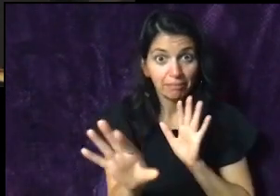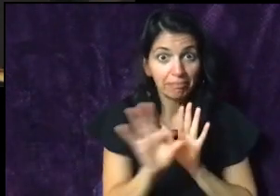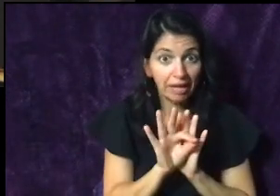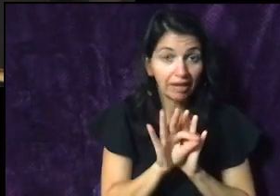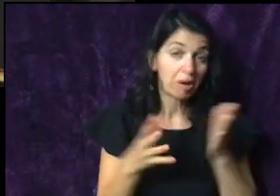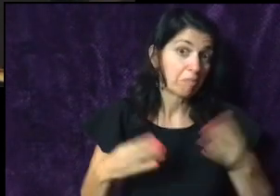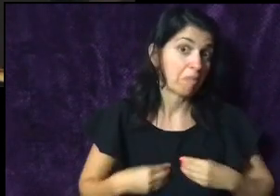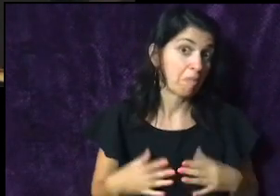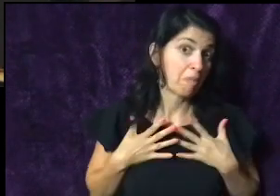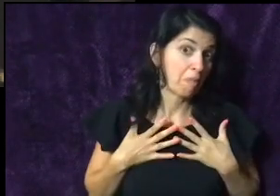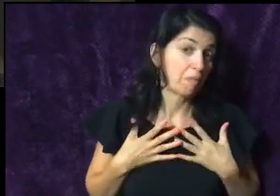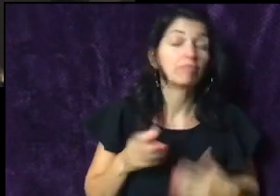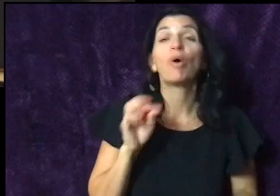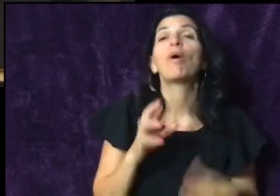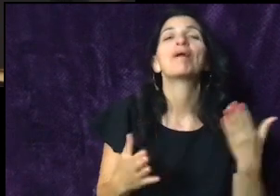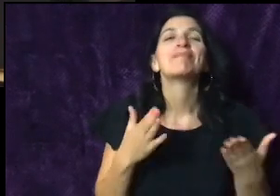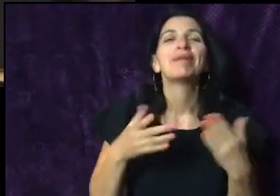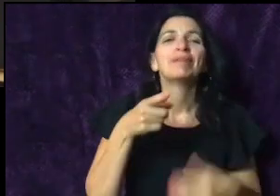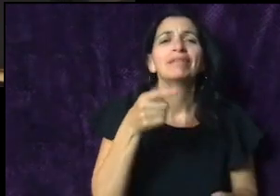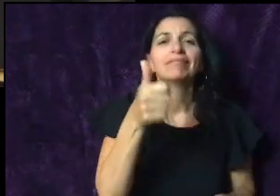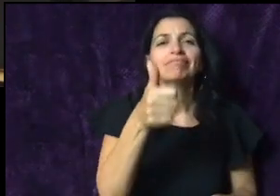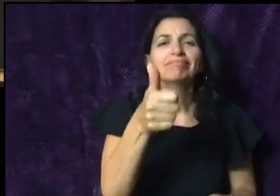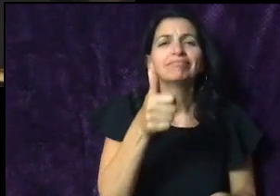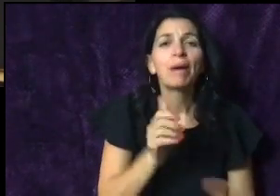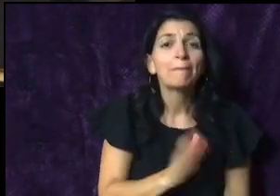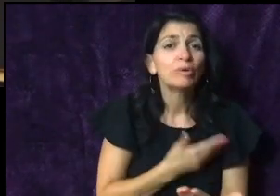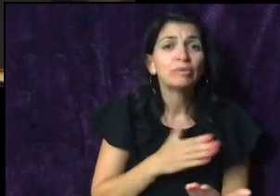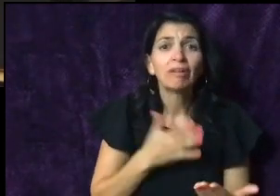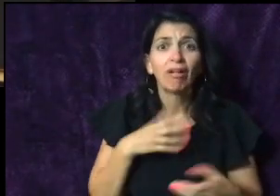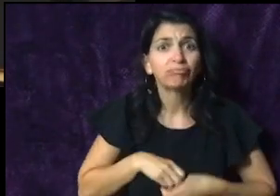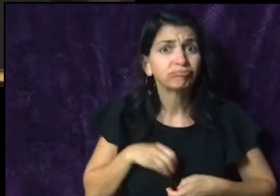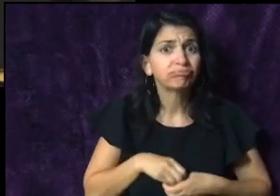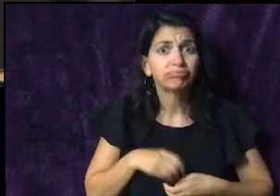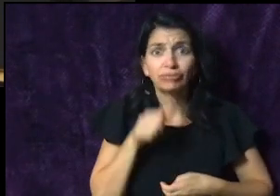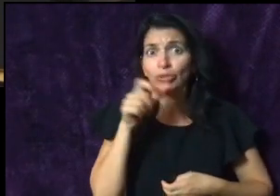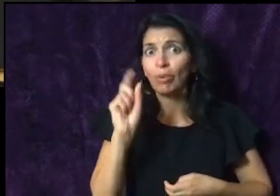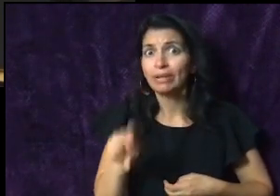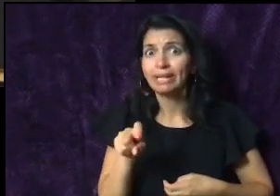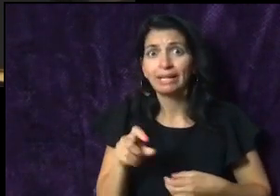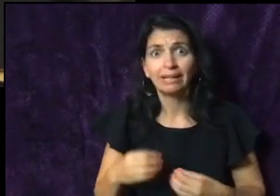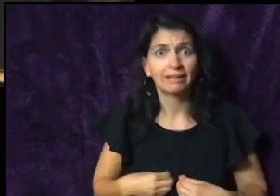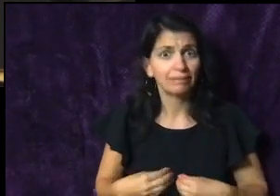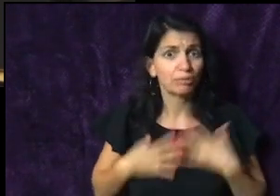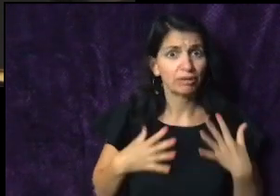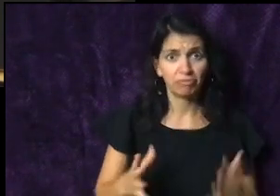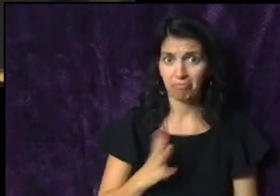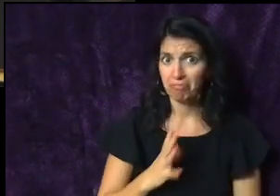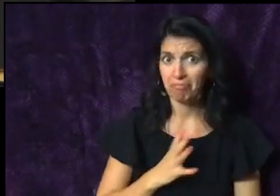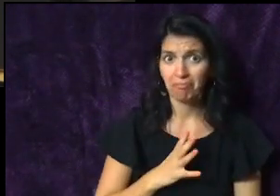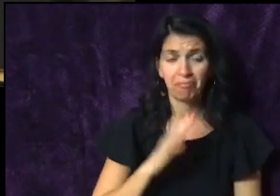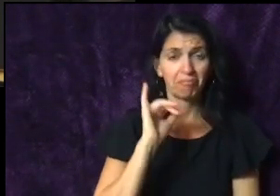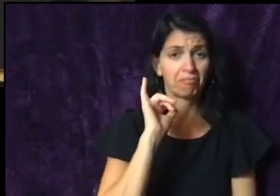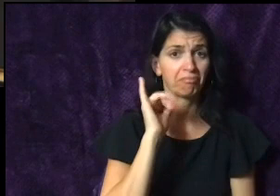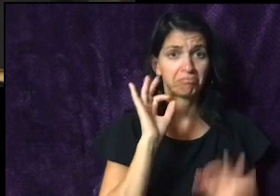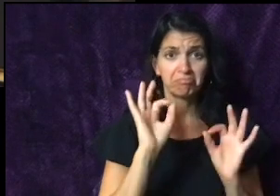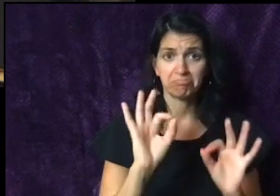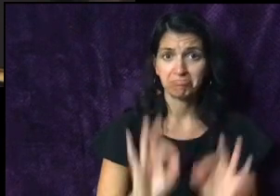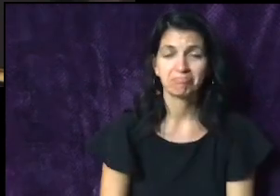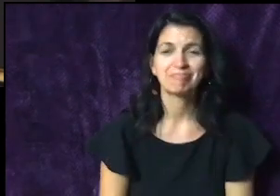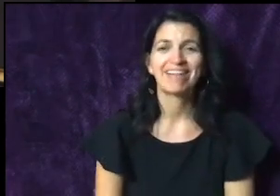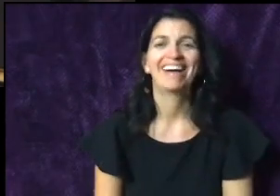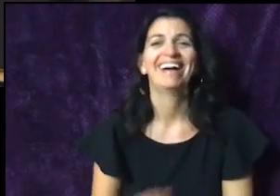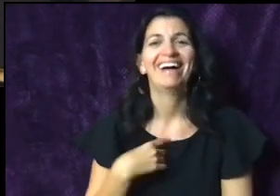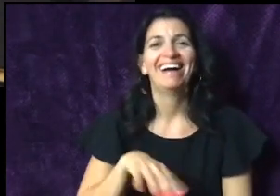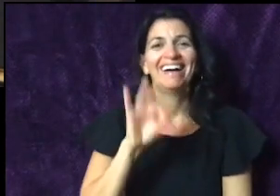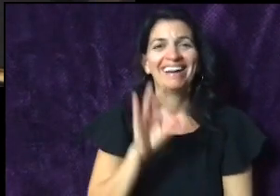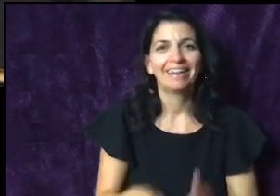for a melody. Or if you're a musical person and you want to make a melody without anything else to inspire you, that's totally okay too.